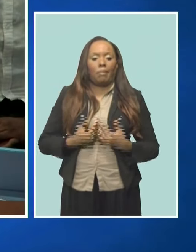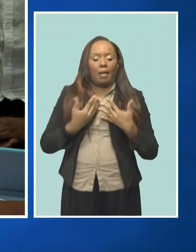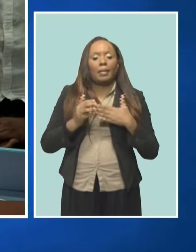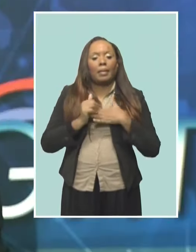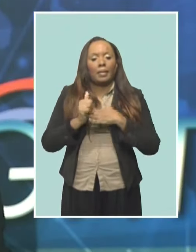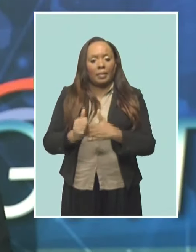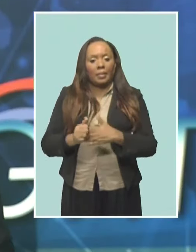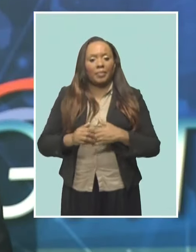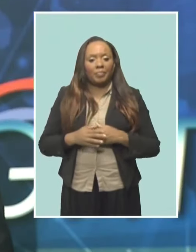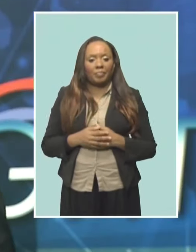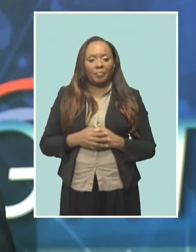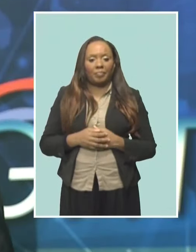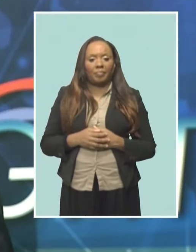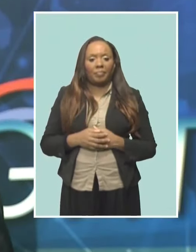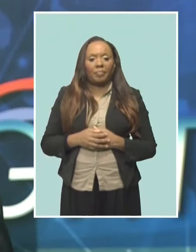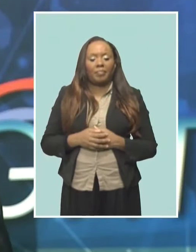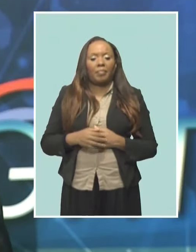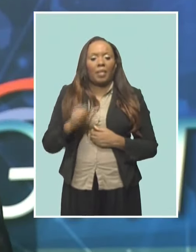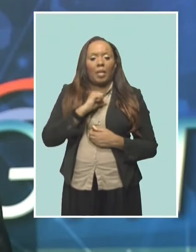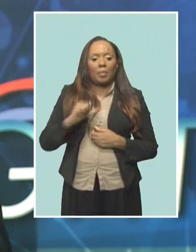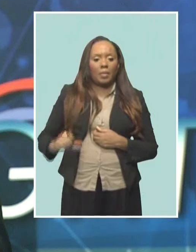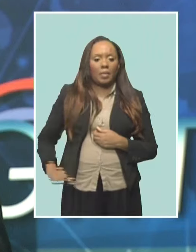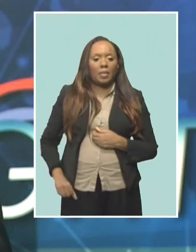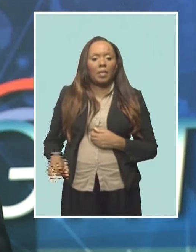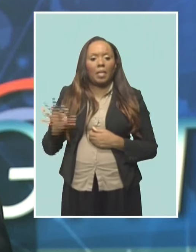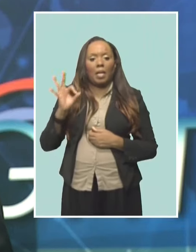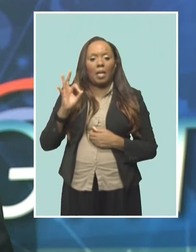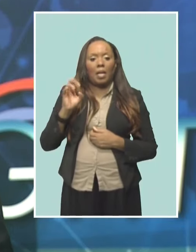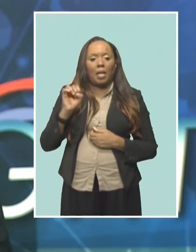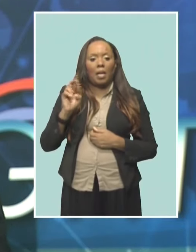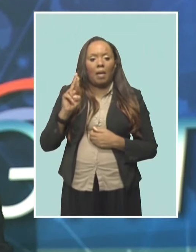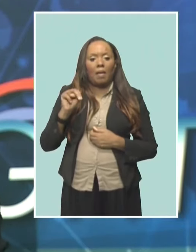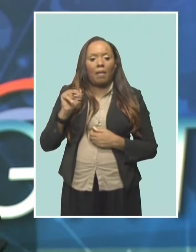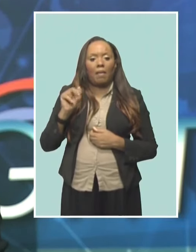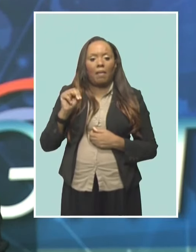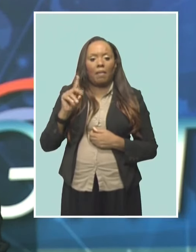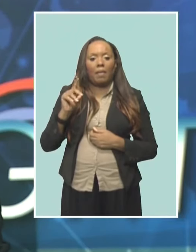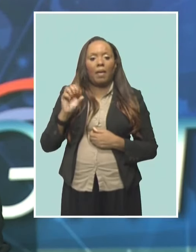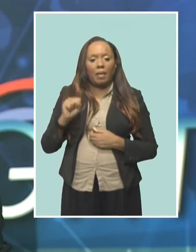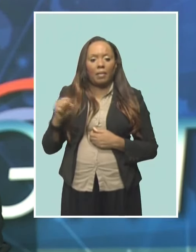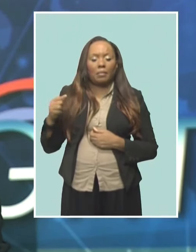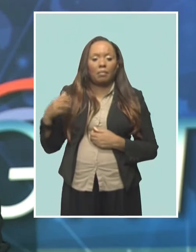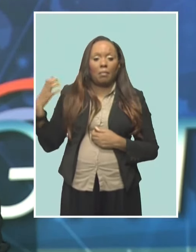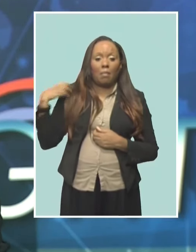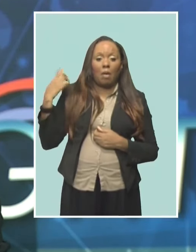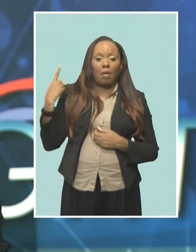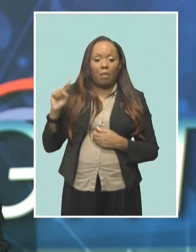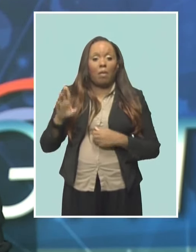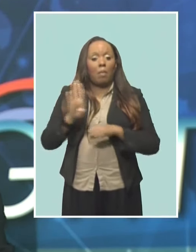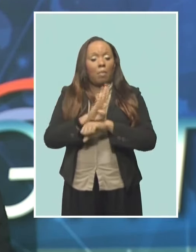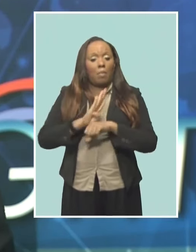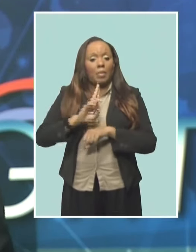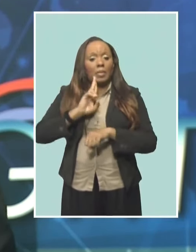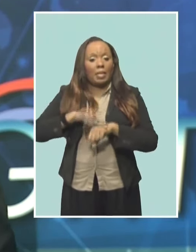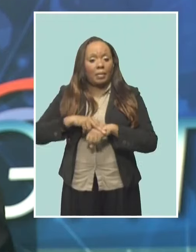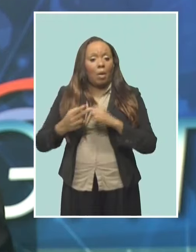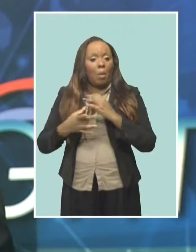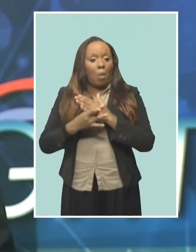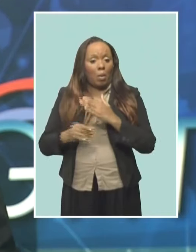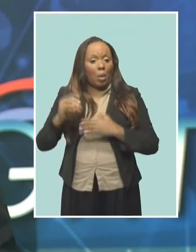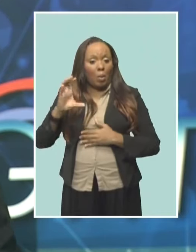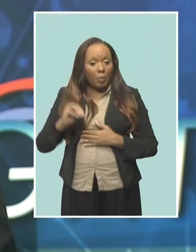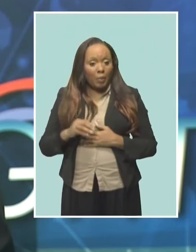leadership. Ambassador Fernandez has served as chairman of the Barbados National Oil Company, the Barbados National Oil Terminal, and